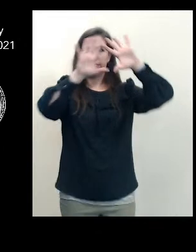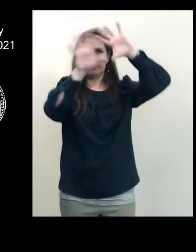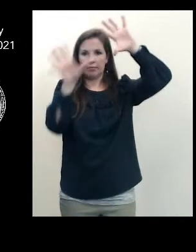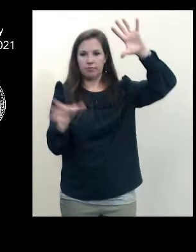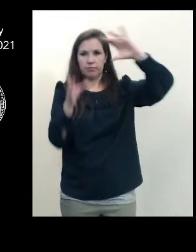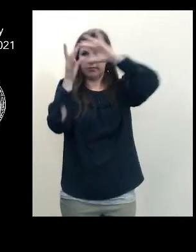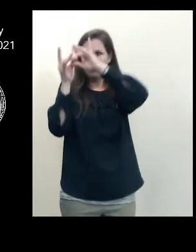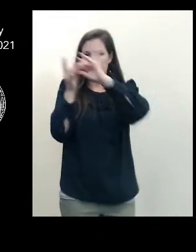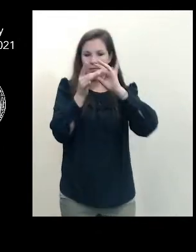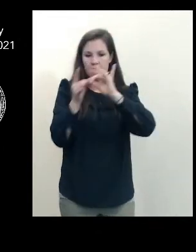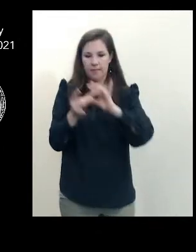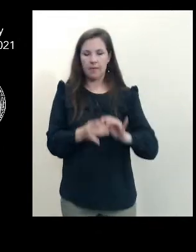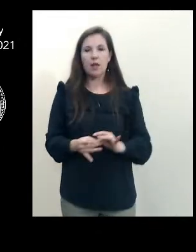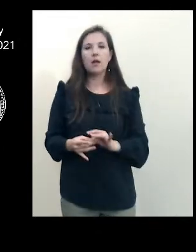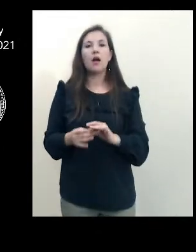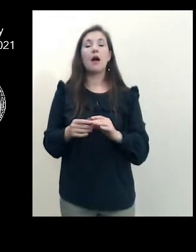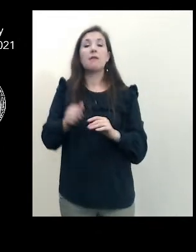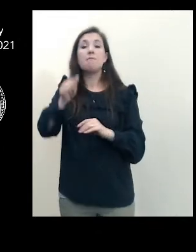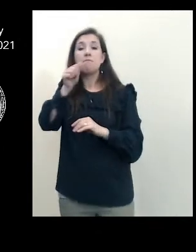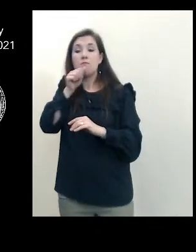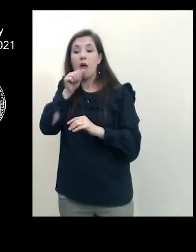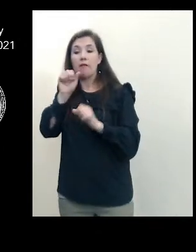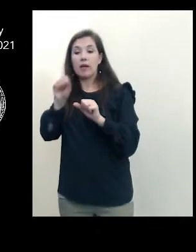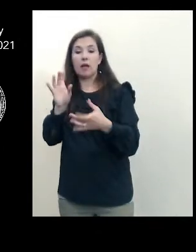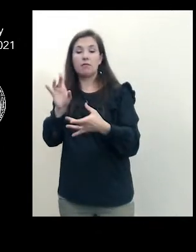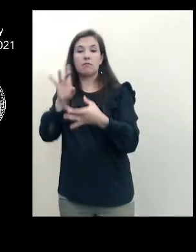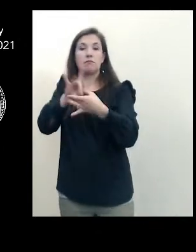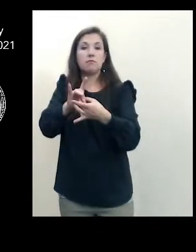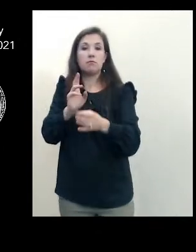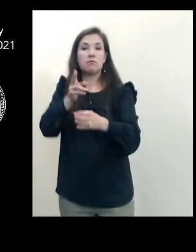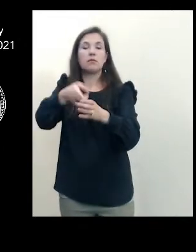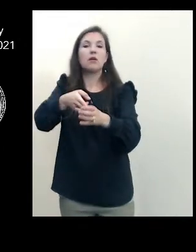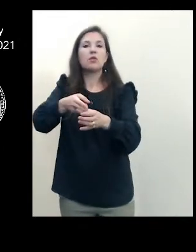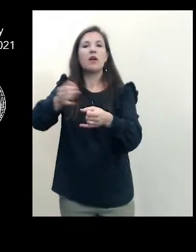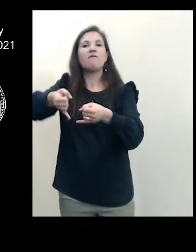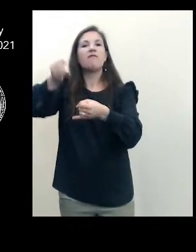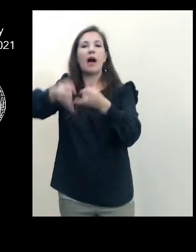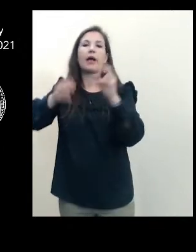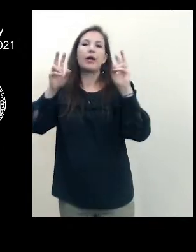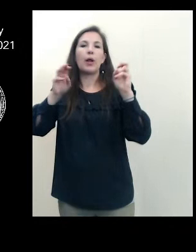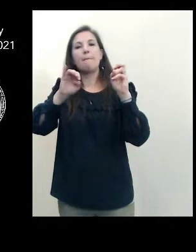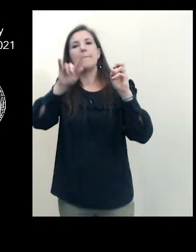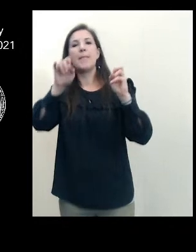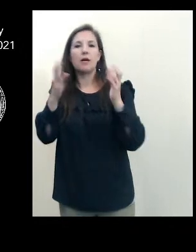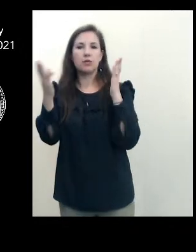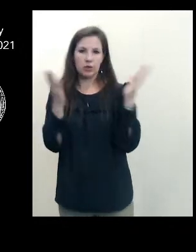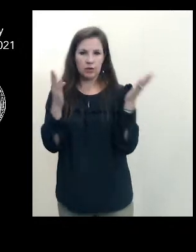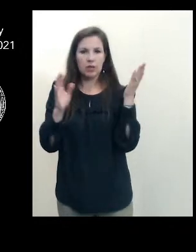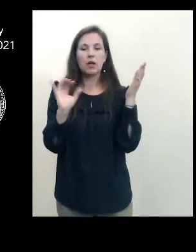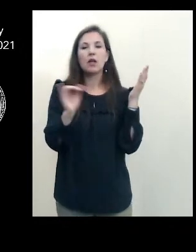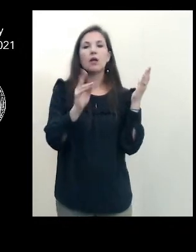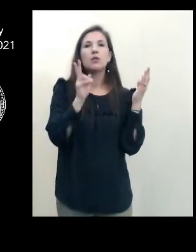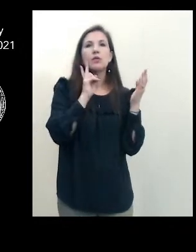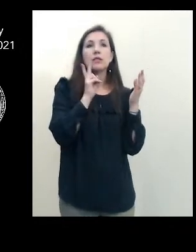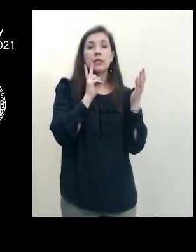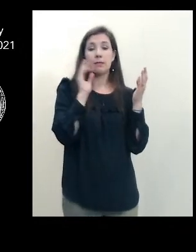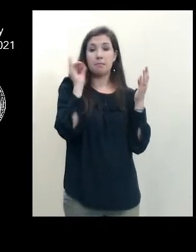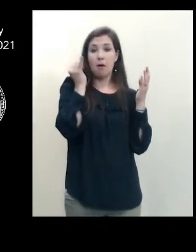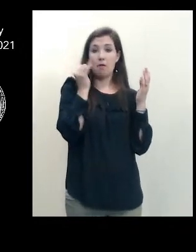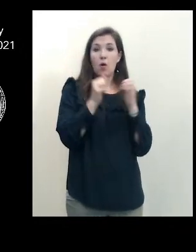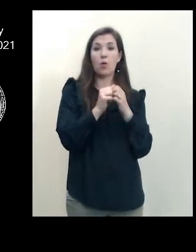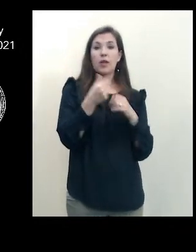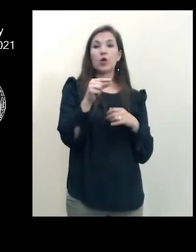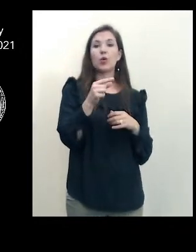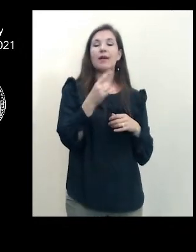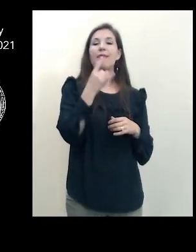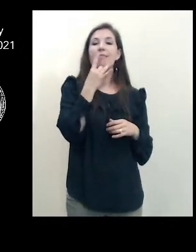tapped into by private parties to actually provide the final mile services, like you see right now in the city of Buffalo with